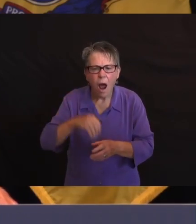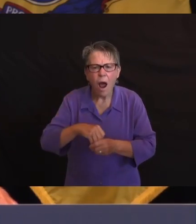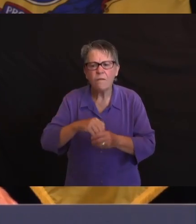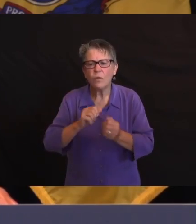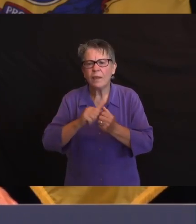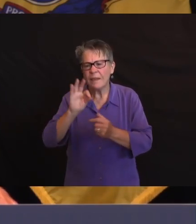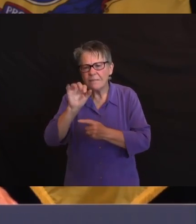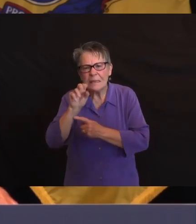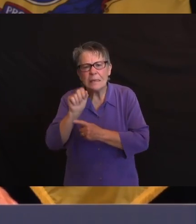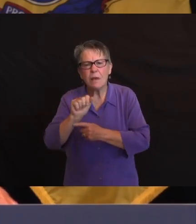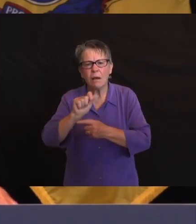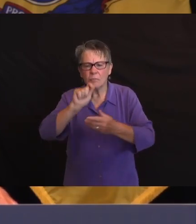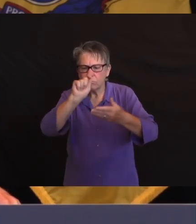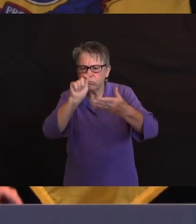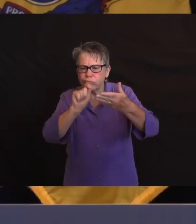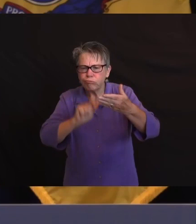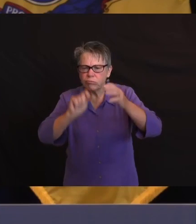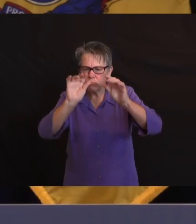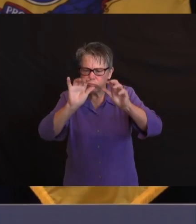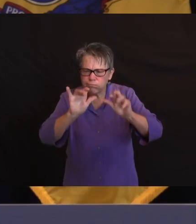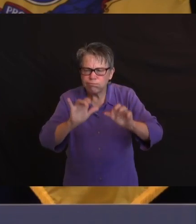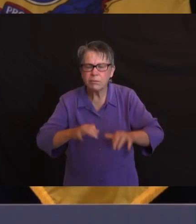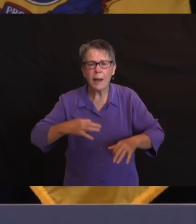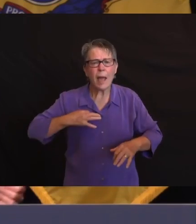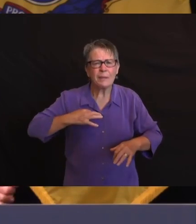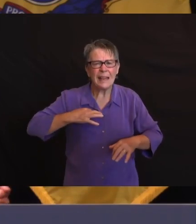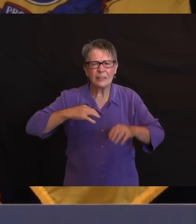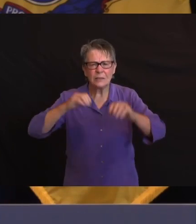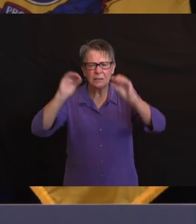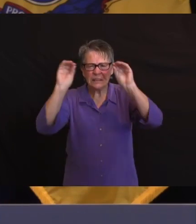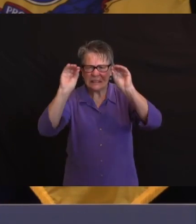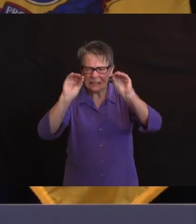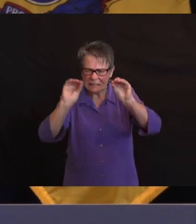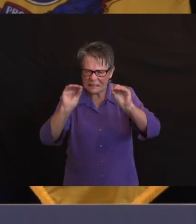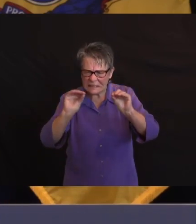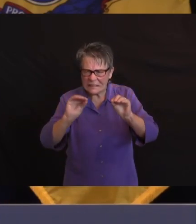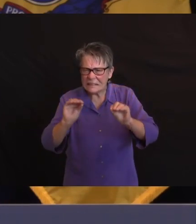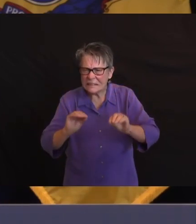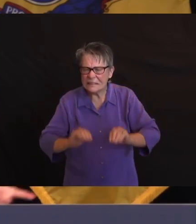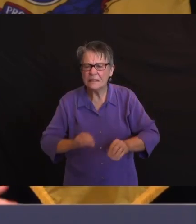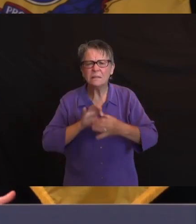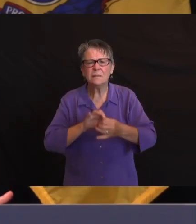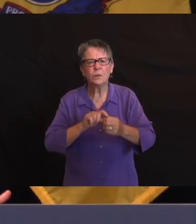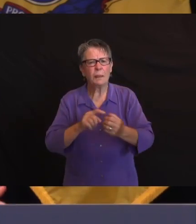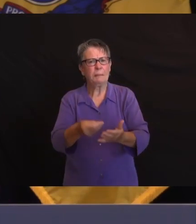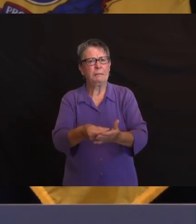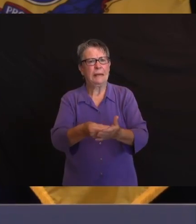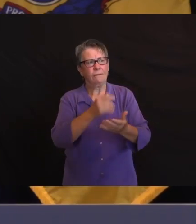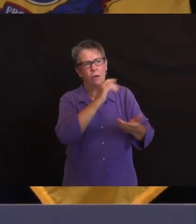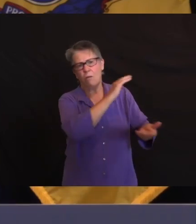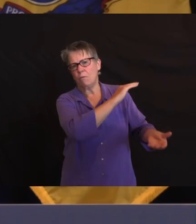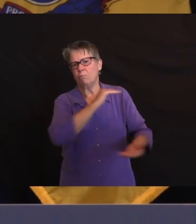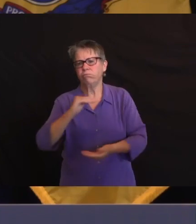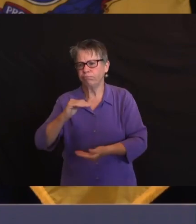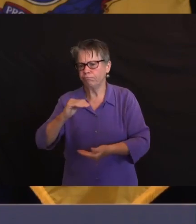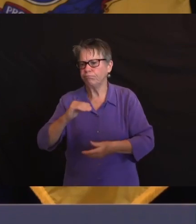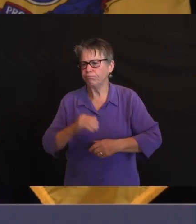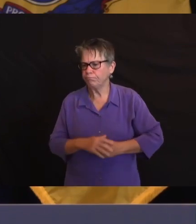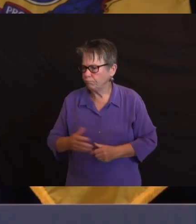application together. Would love to hear anything you got on compliance. I'm not sure there's anything else on FEMA. How